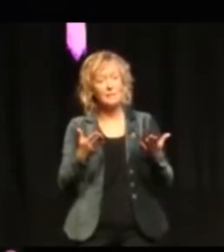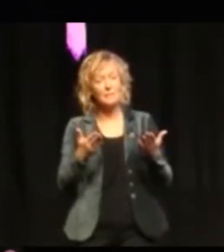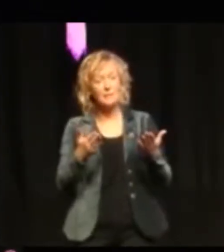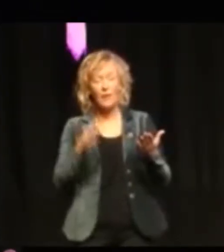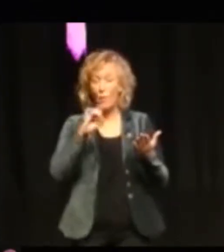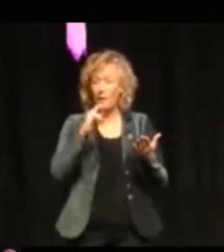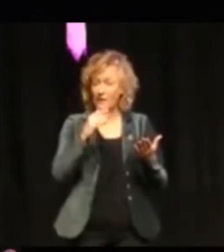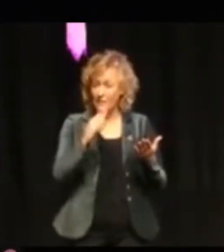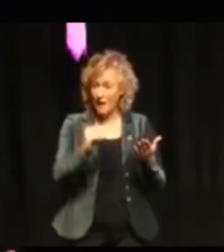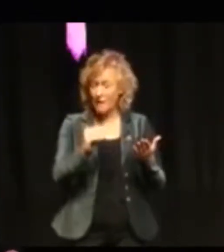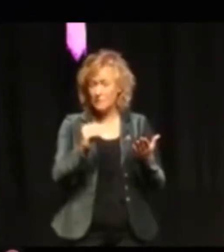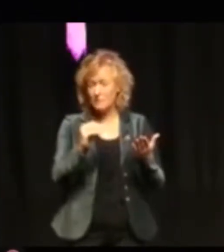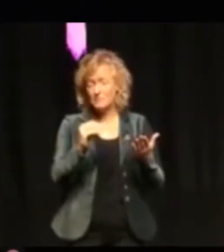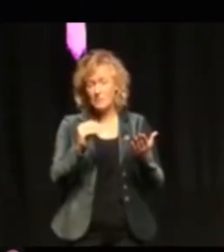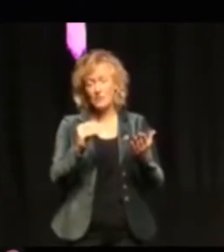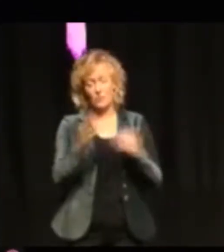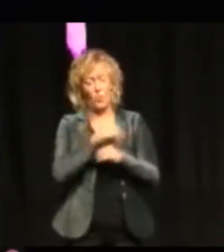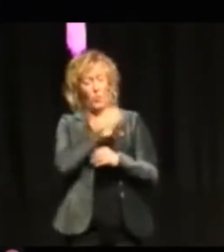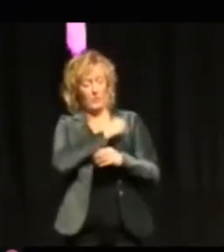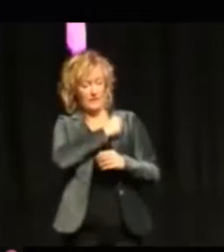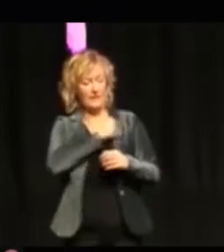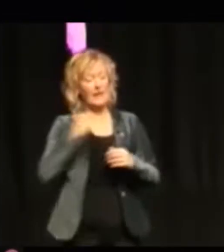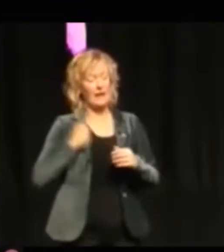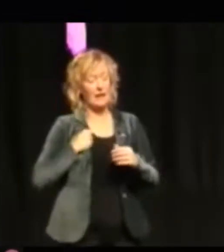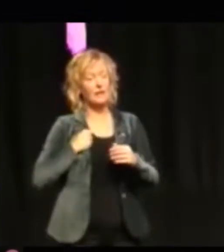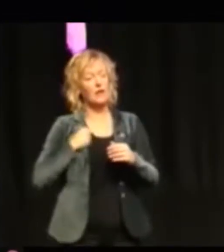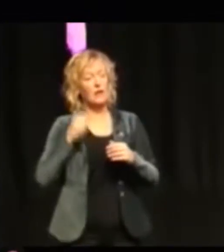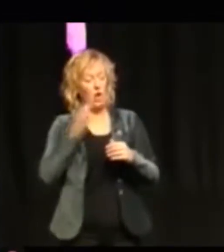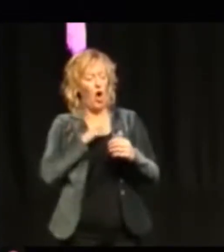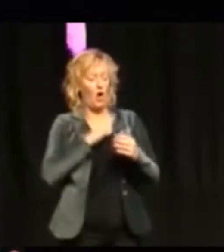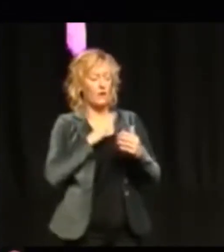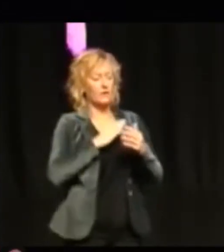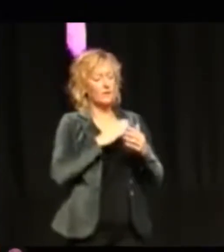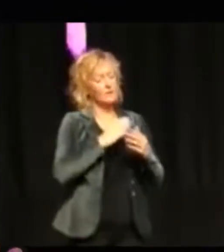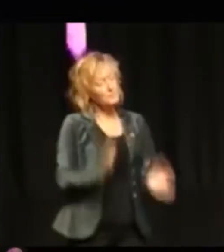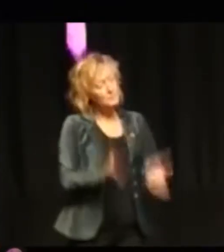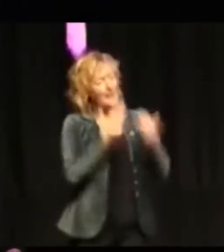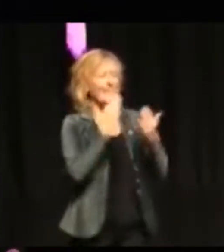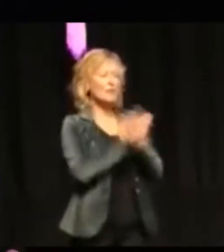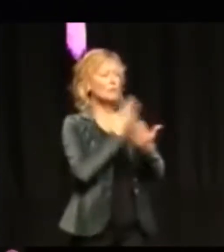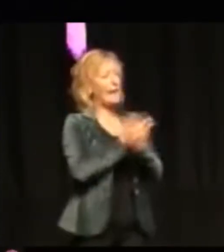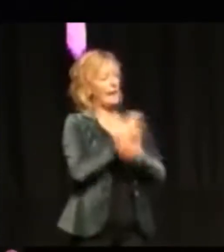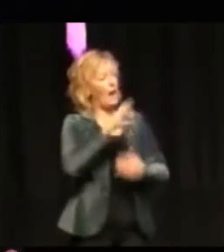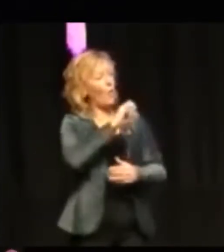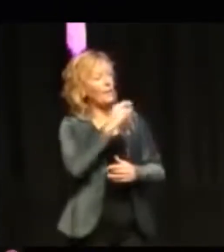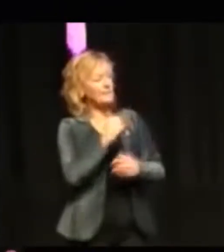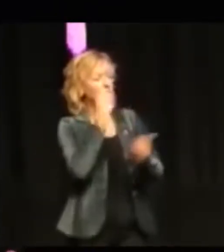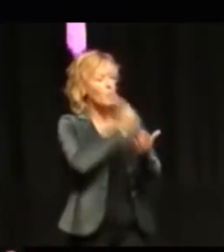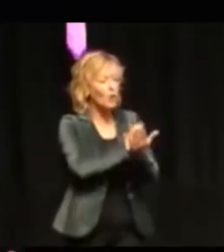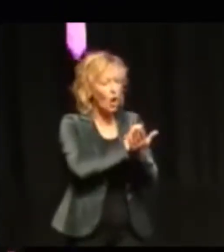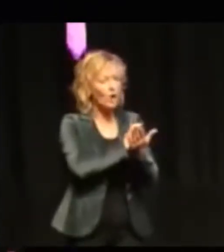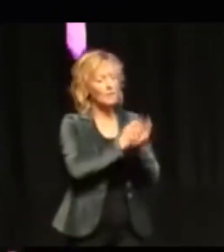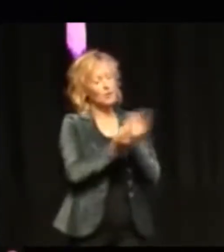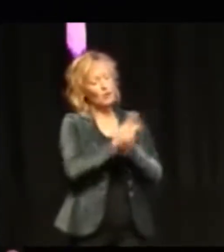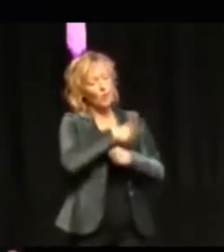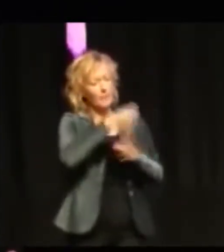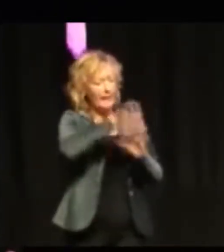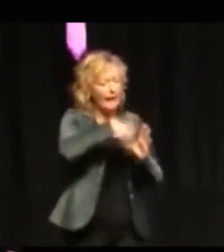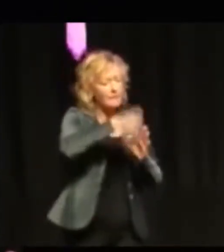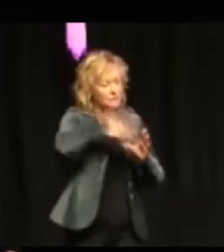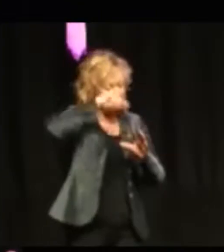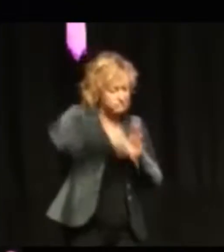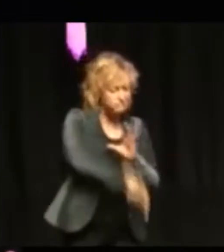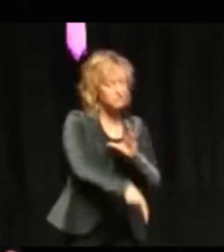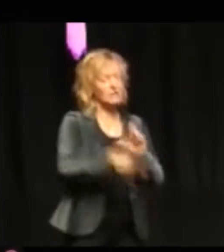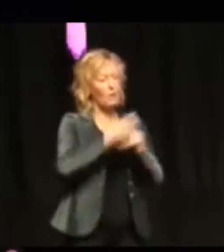discovered. The government brings in the national oil company, starts digging up oil. People